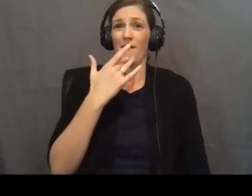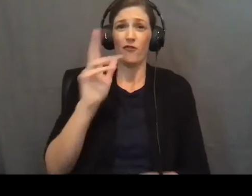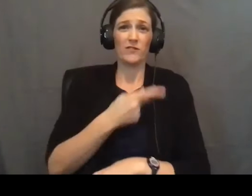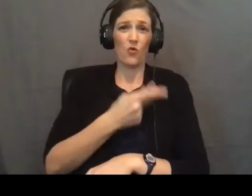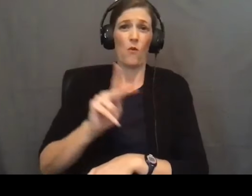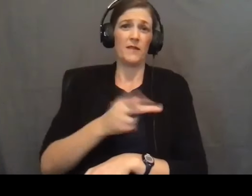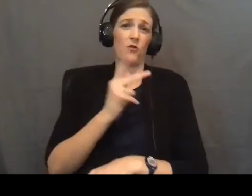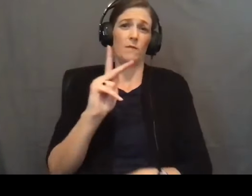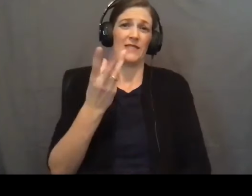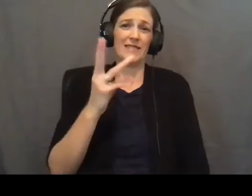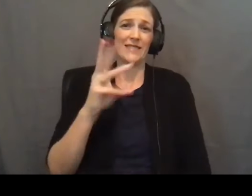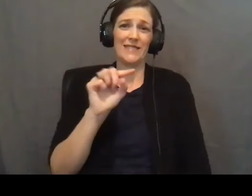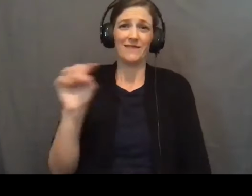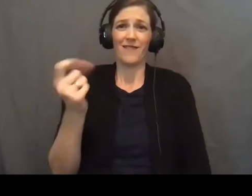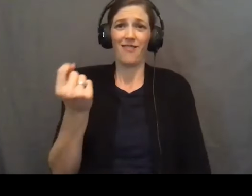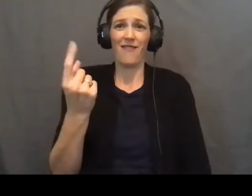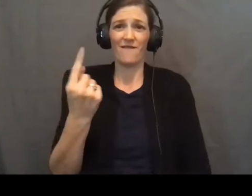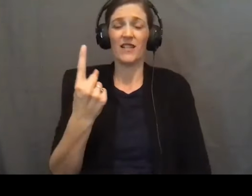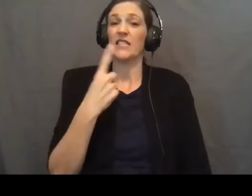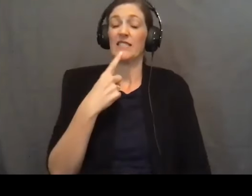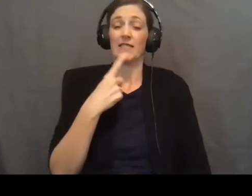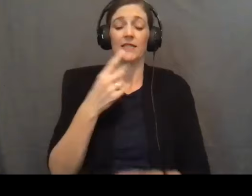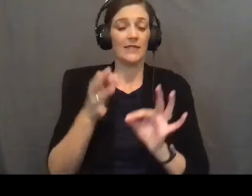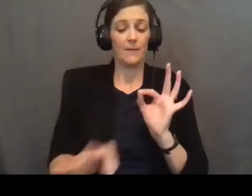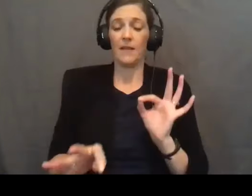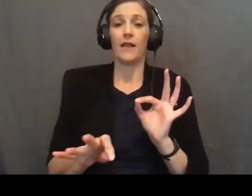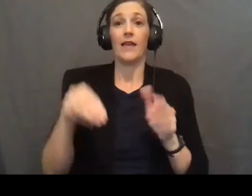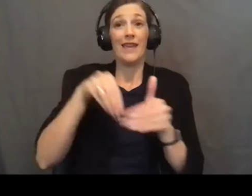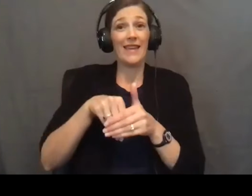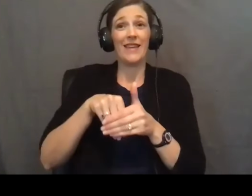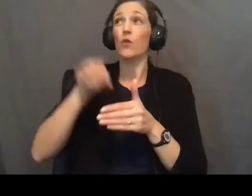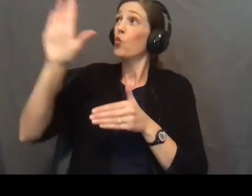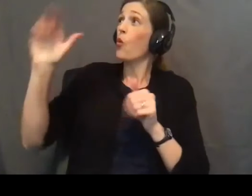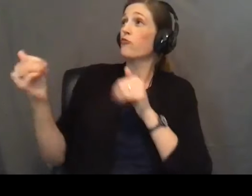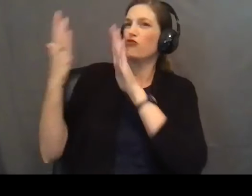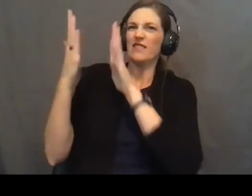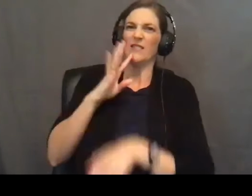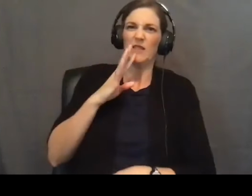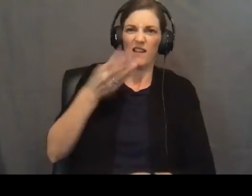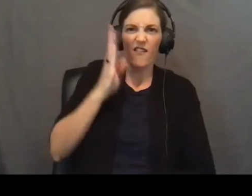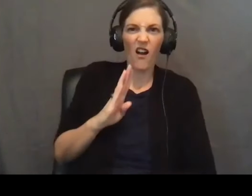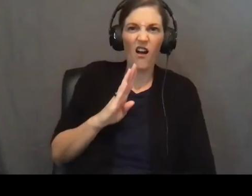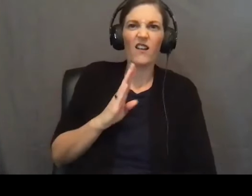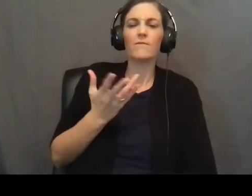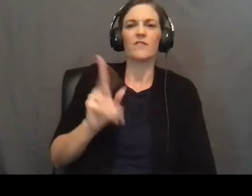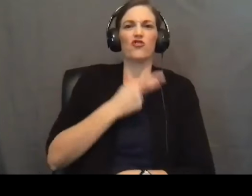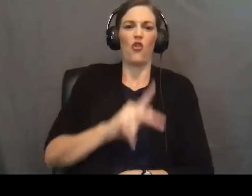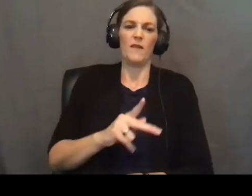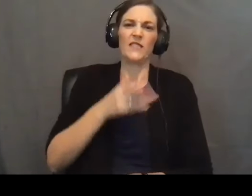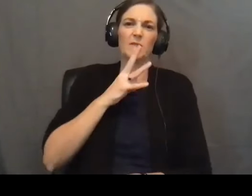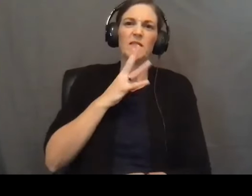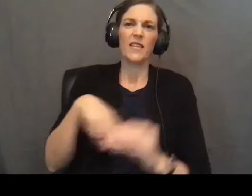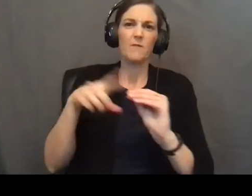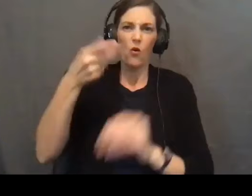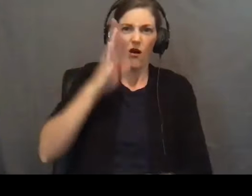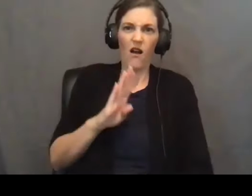1611. And it simply says this, in your presence, speaking of God, it's the psalmist speaking of God. says, in